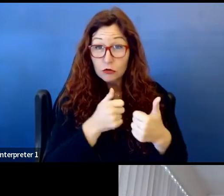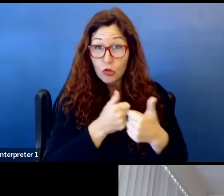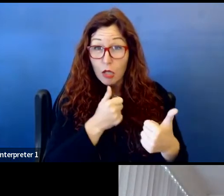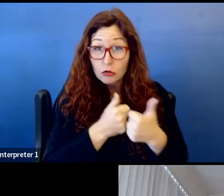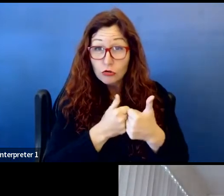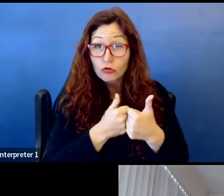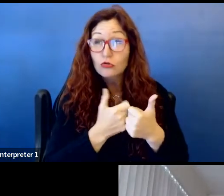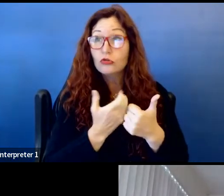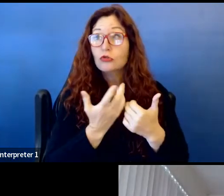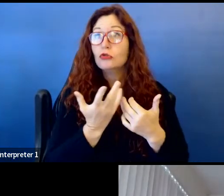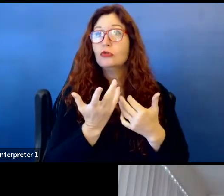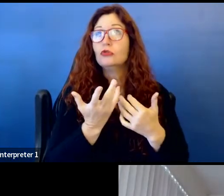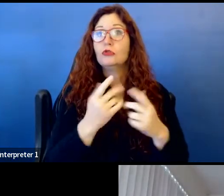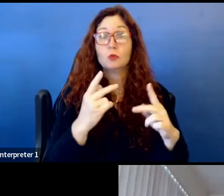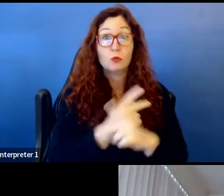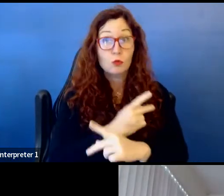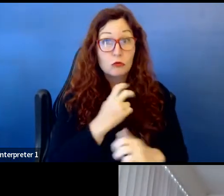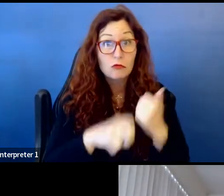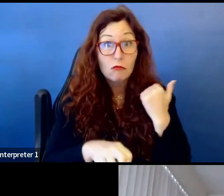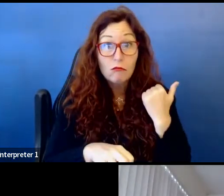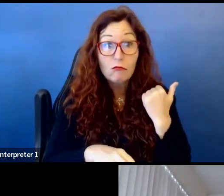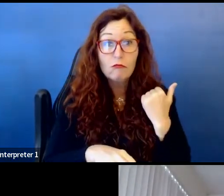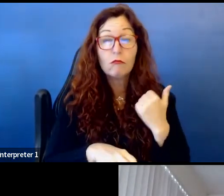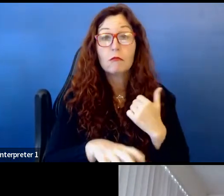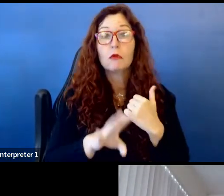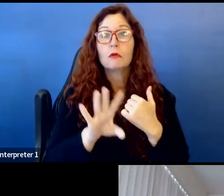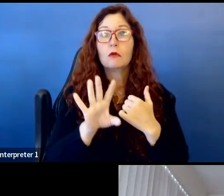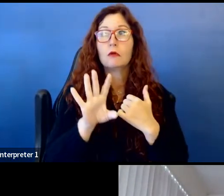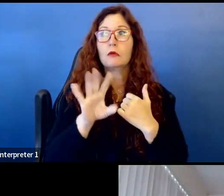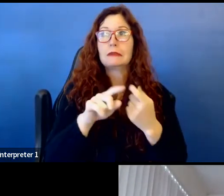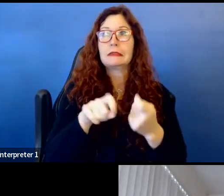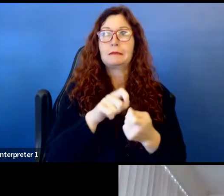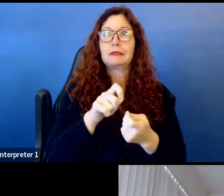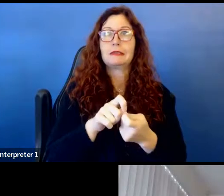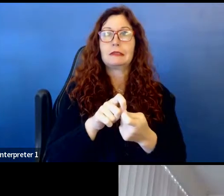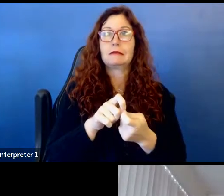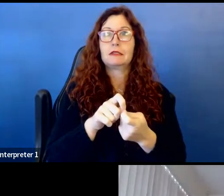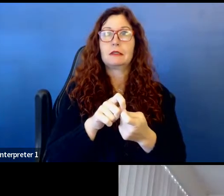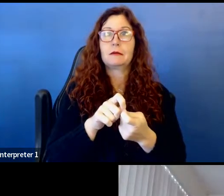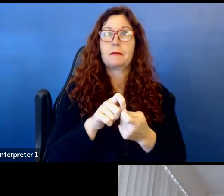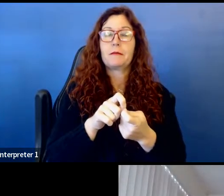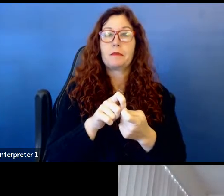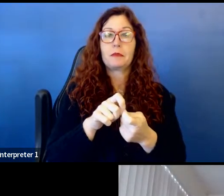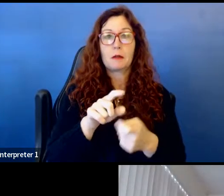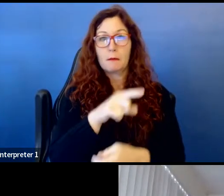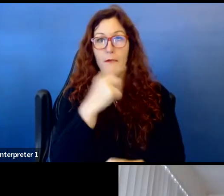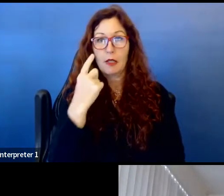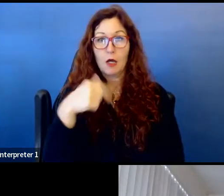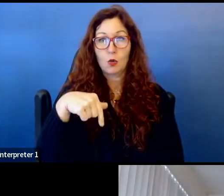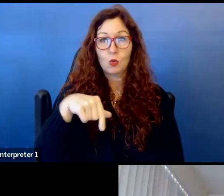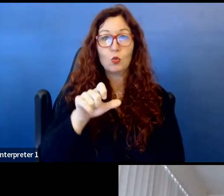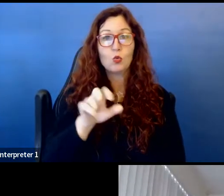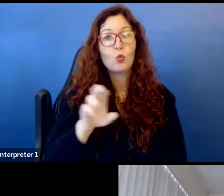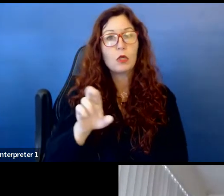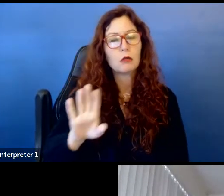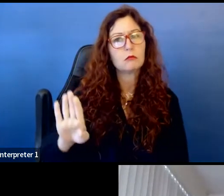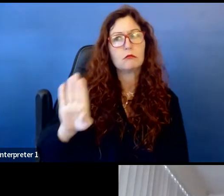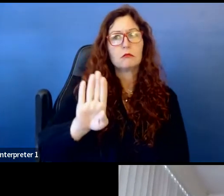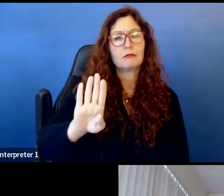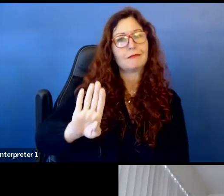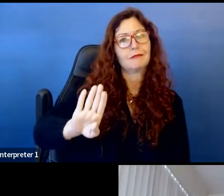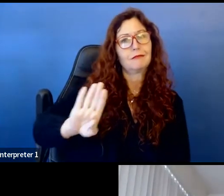whether queer workers of color and particularly black clear worker queer workers face